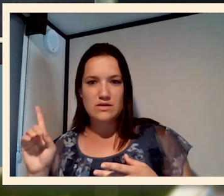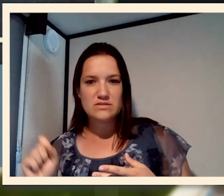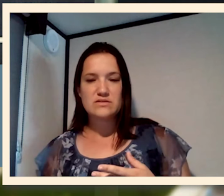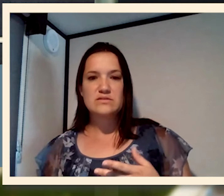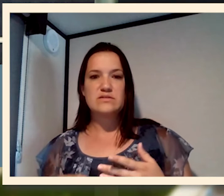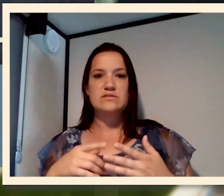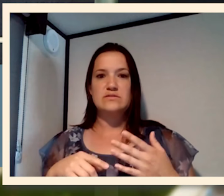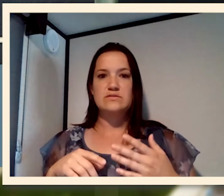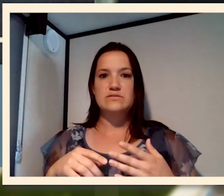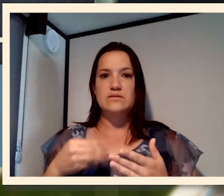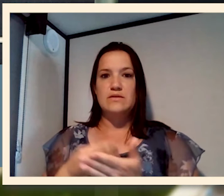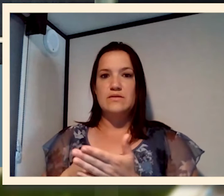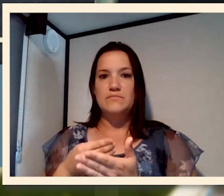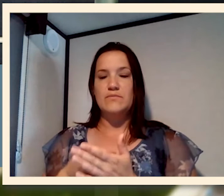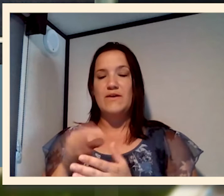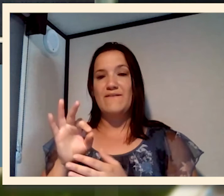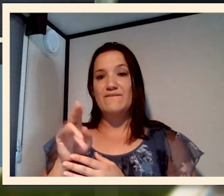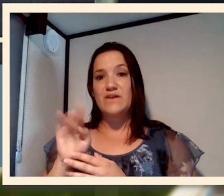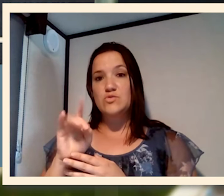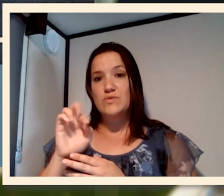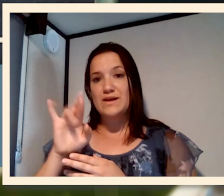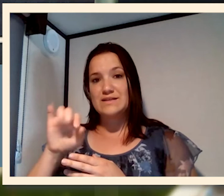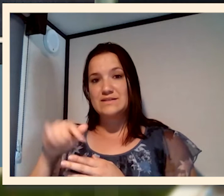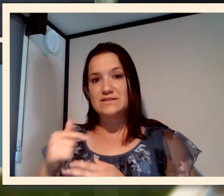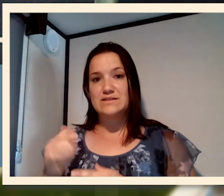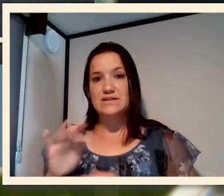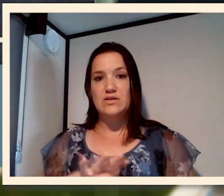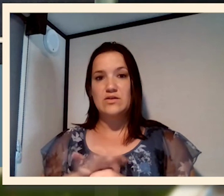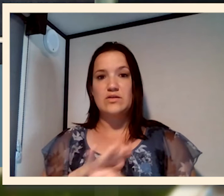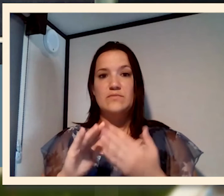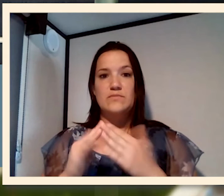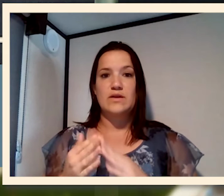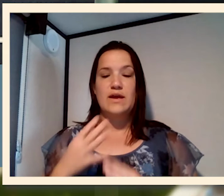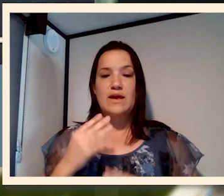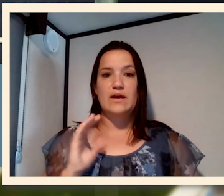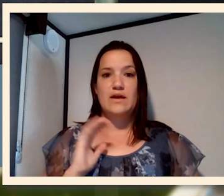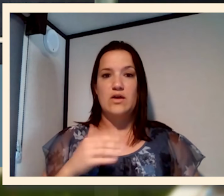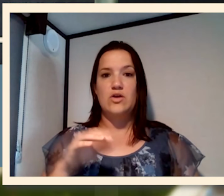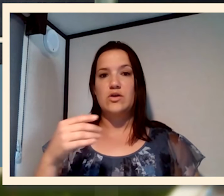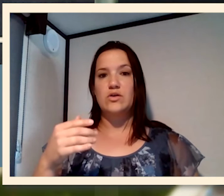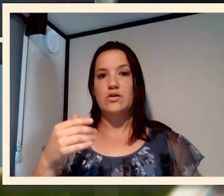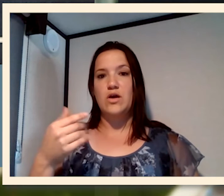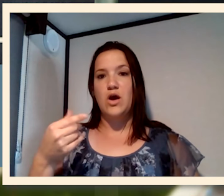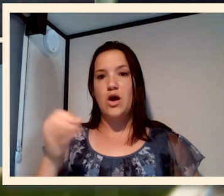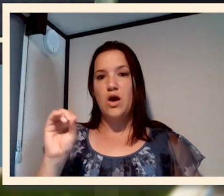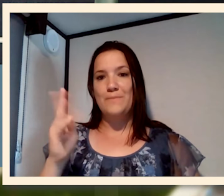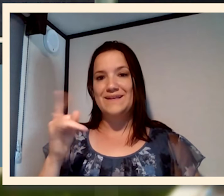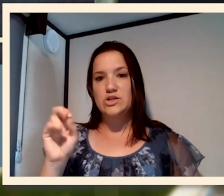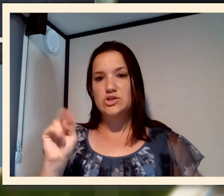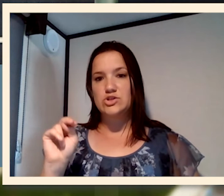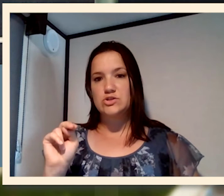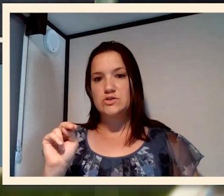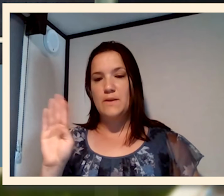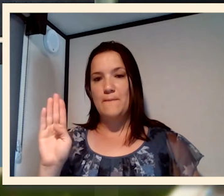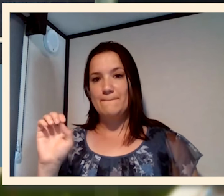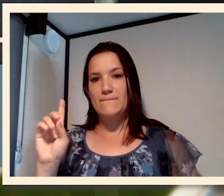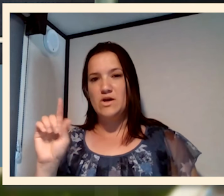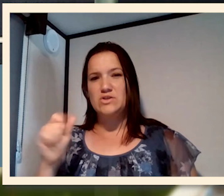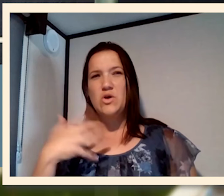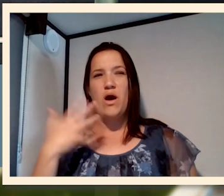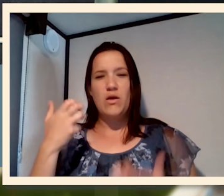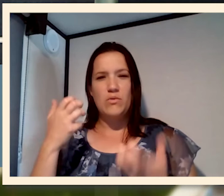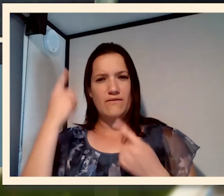tax-exempt revenue bonds that we would issue, and then fundraising in our local community, and then lastly, a general obligation bond. So